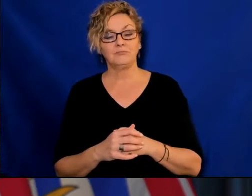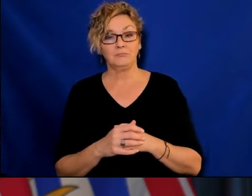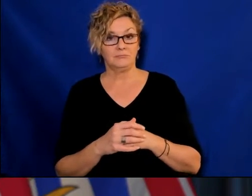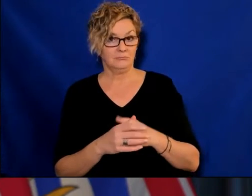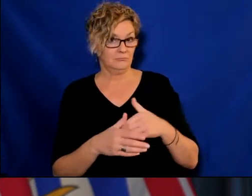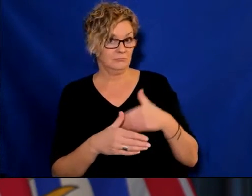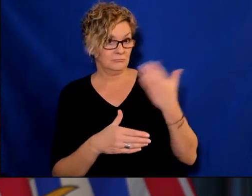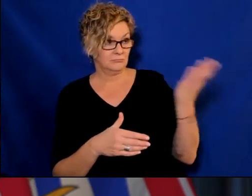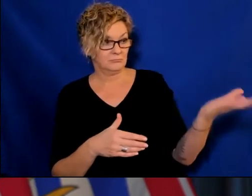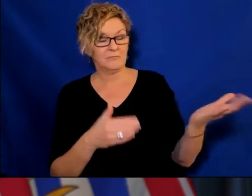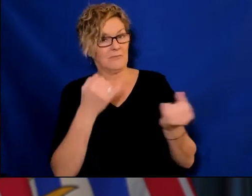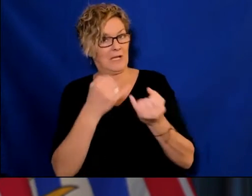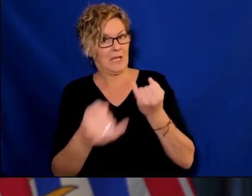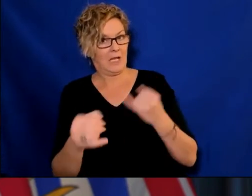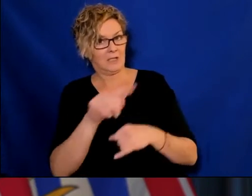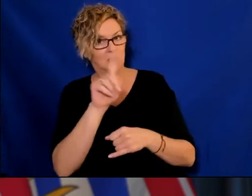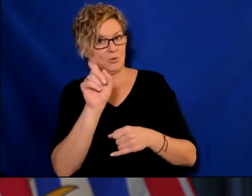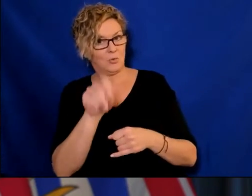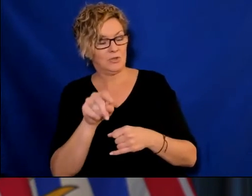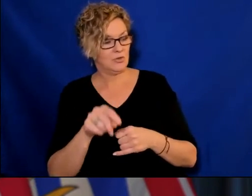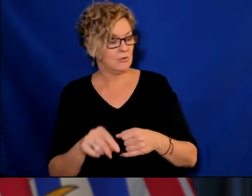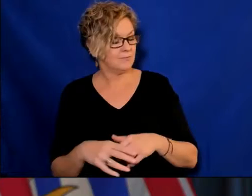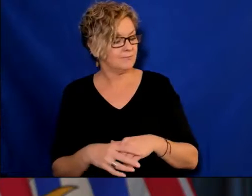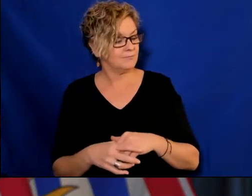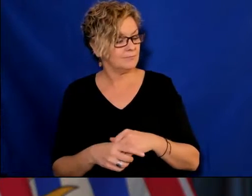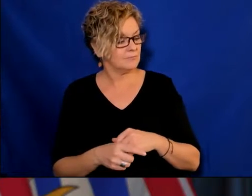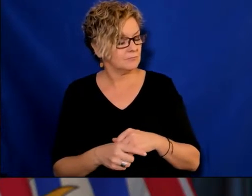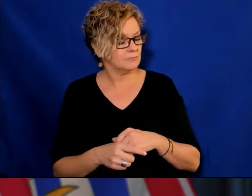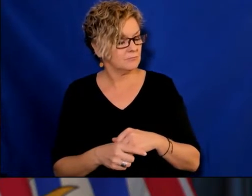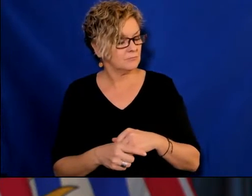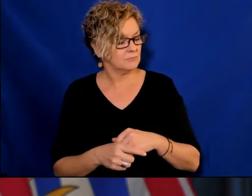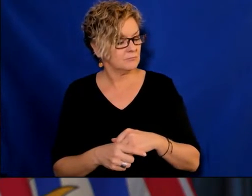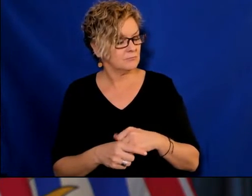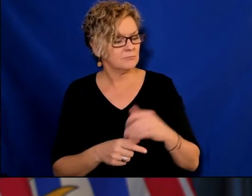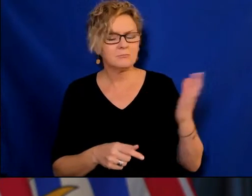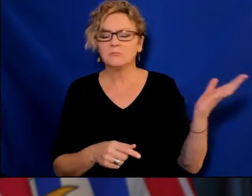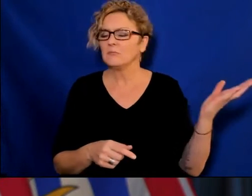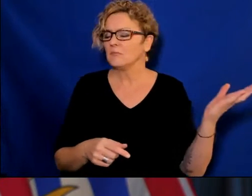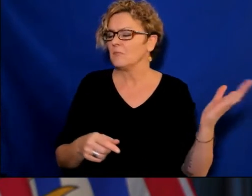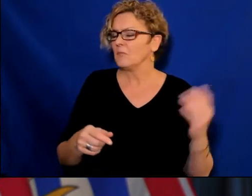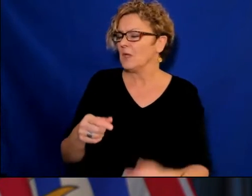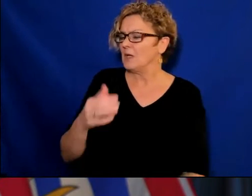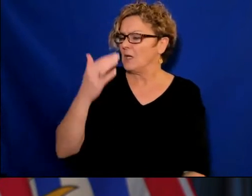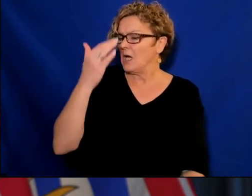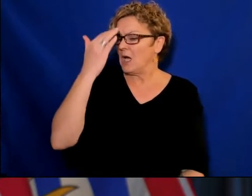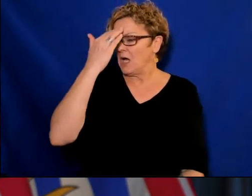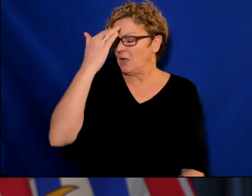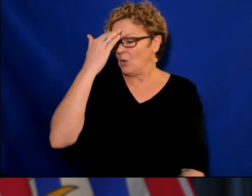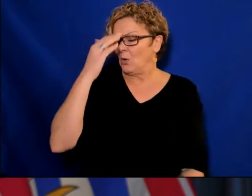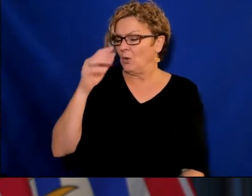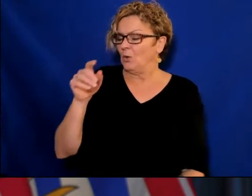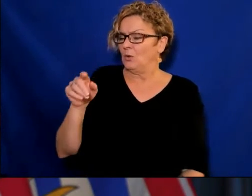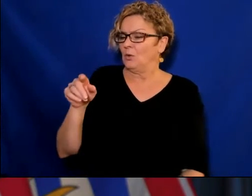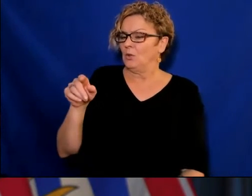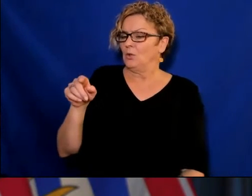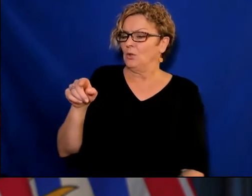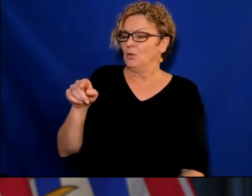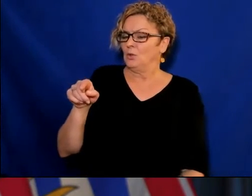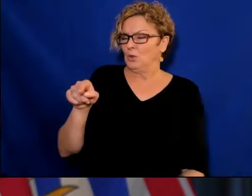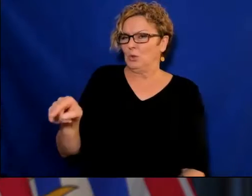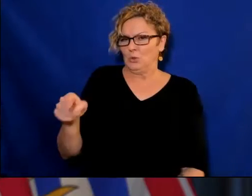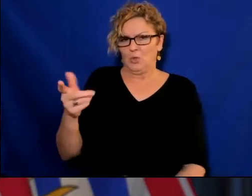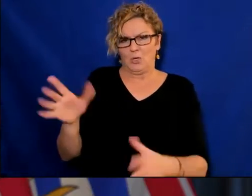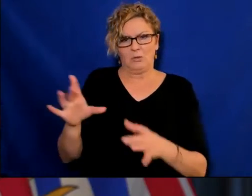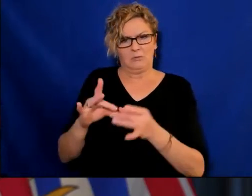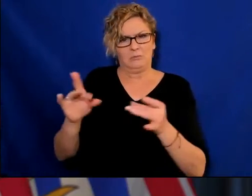Yes. Hi, Dr. Henry. I know that you addressed this last week in a separate teleconference, but I'm hoping you can clarify what public health officials are seeing when it